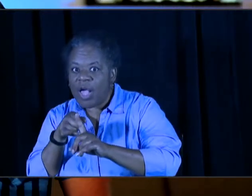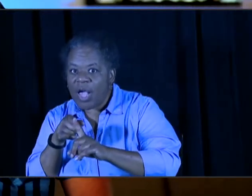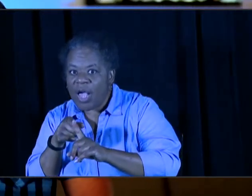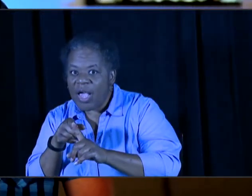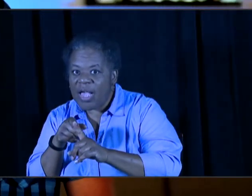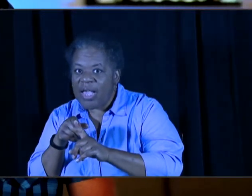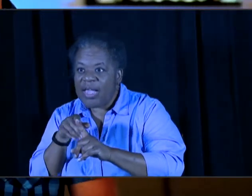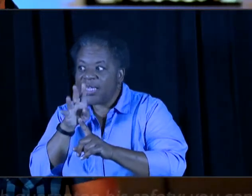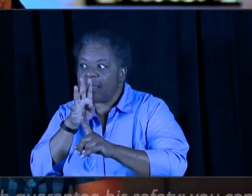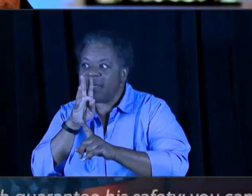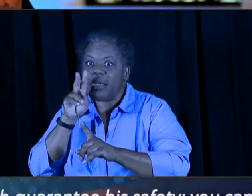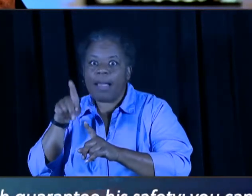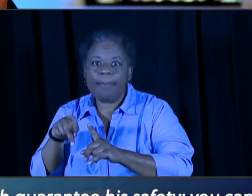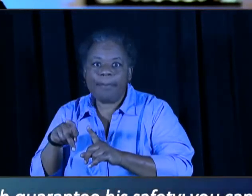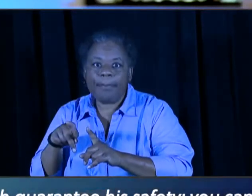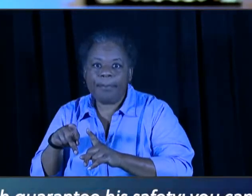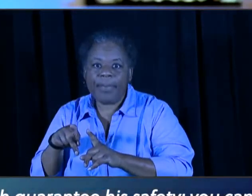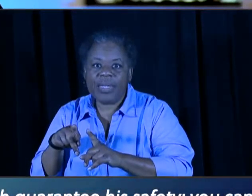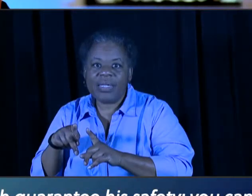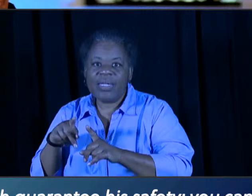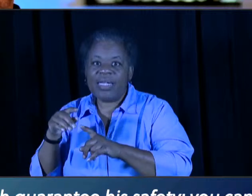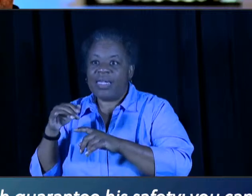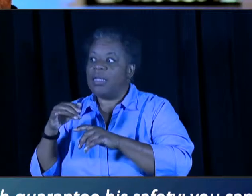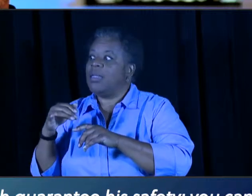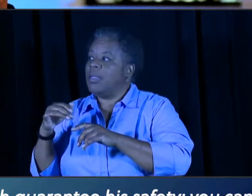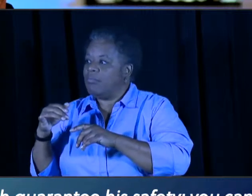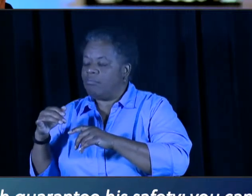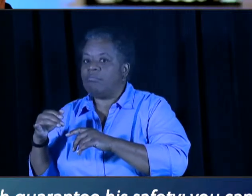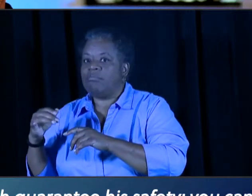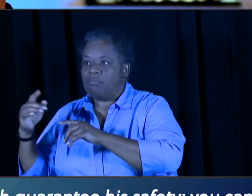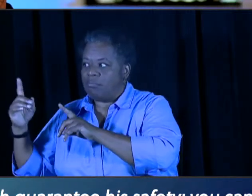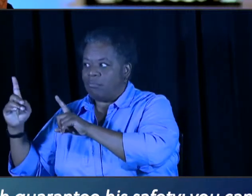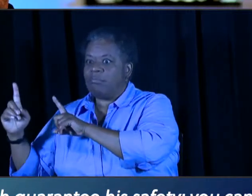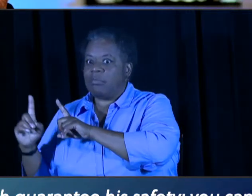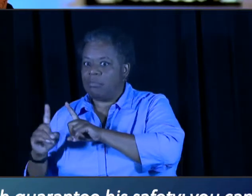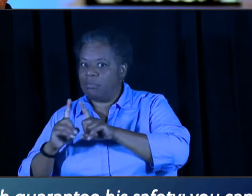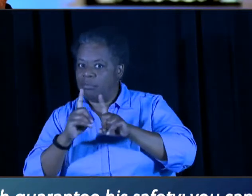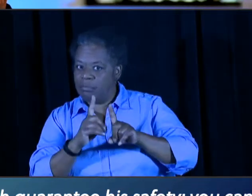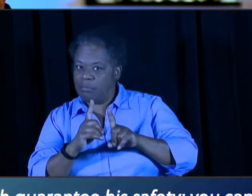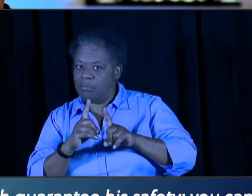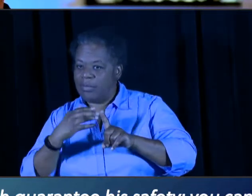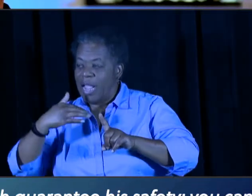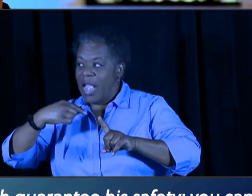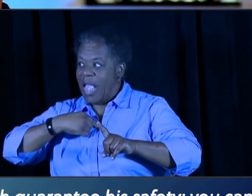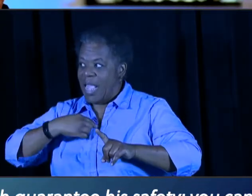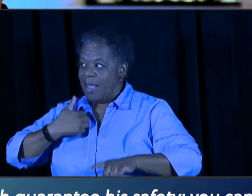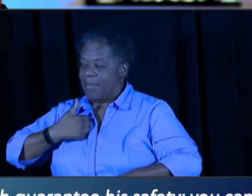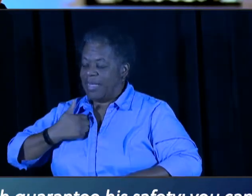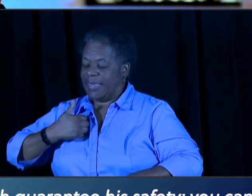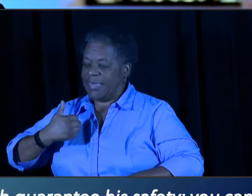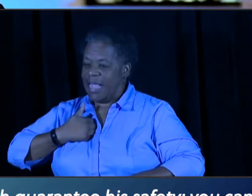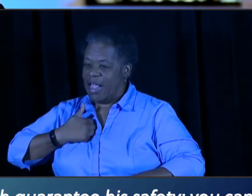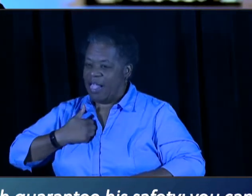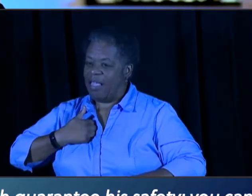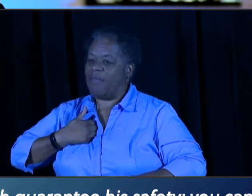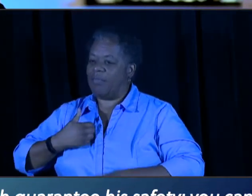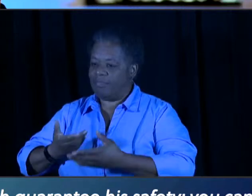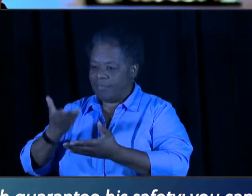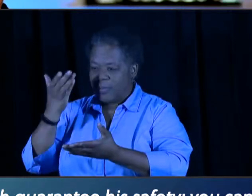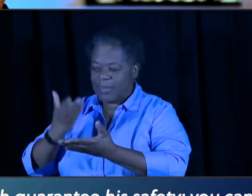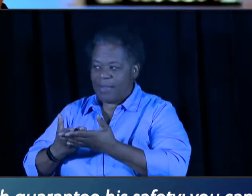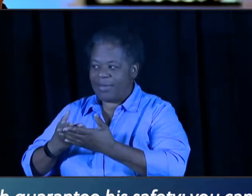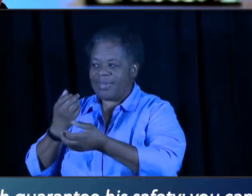up. "Send the boy along with me," he says, "and I myself will guarantee his